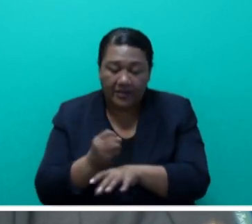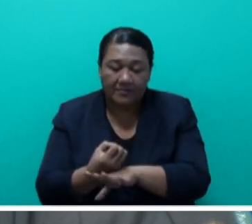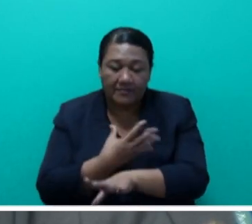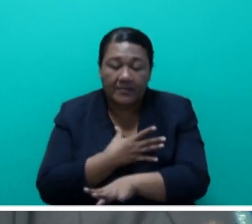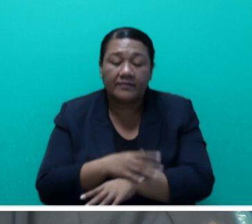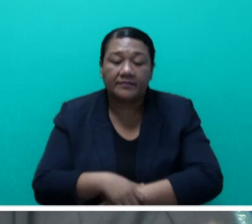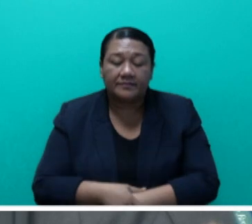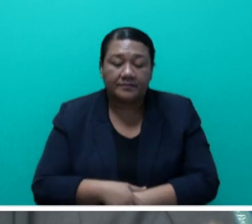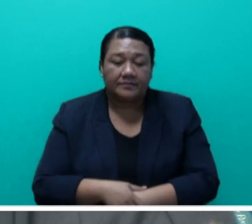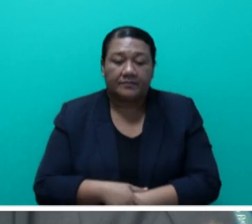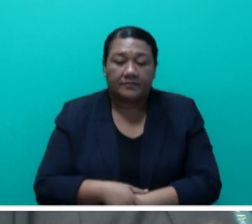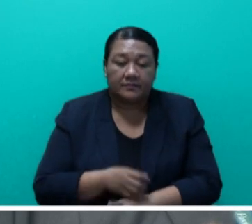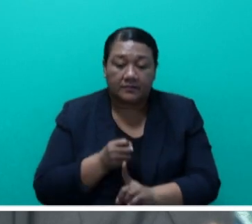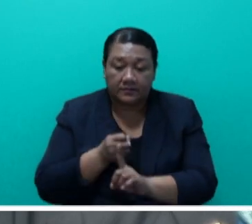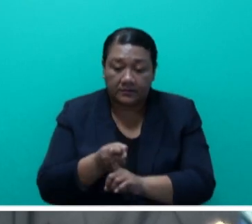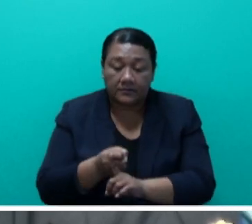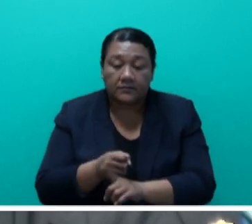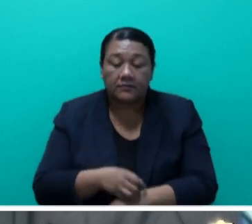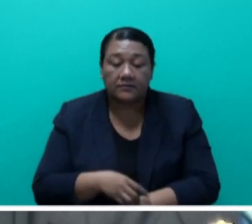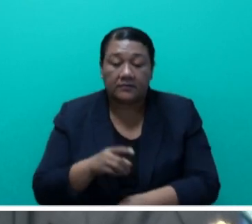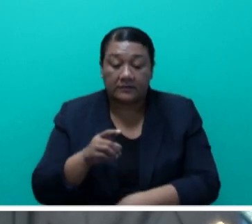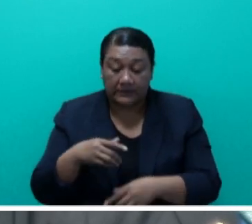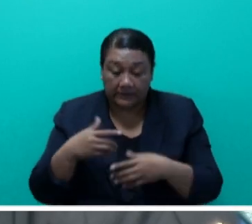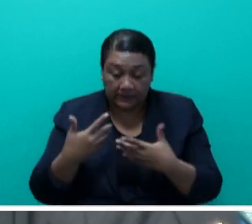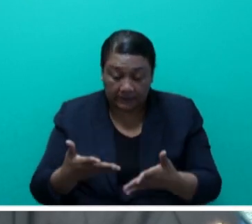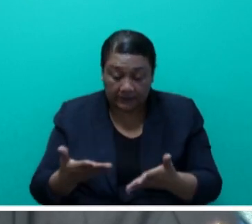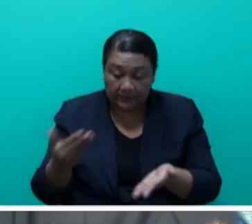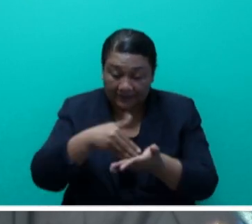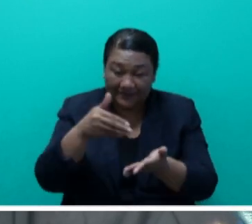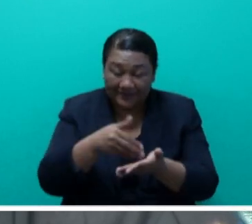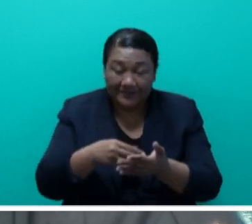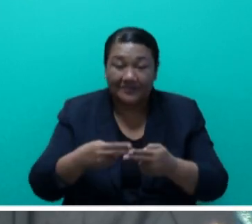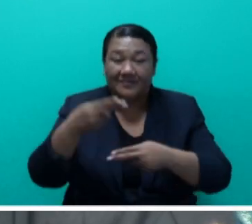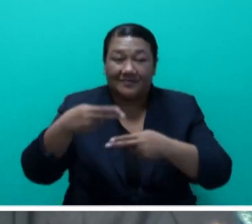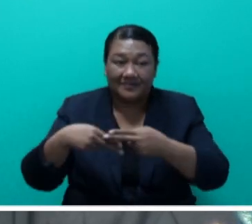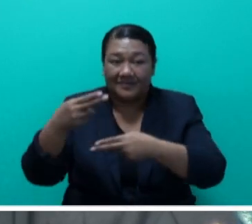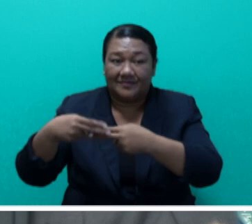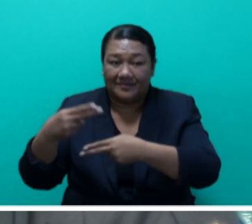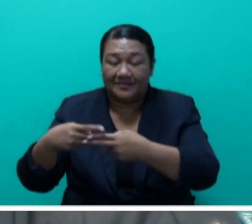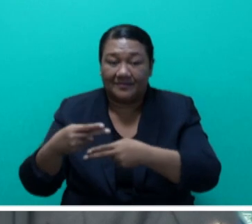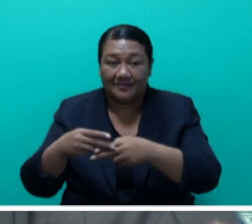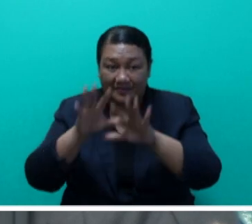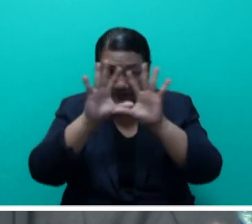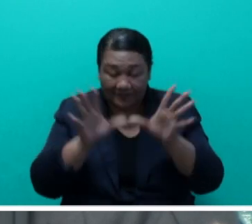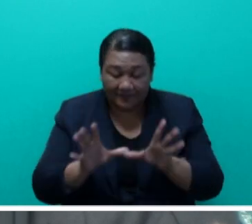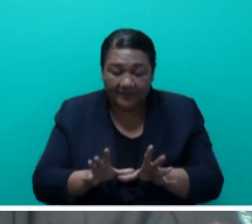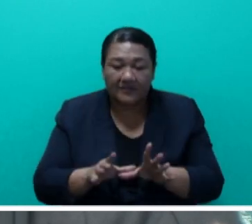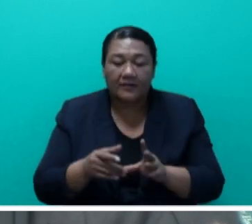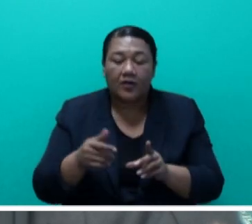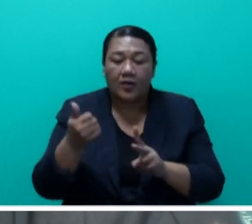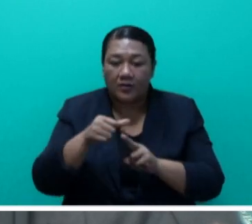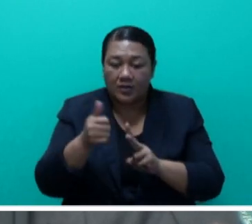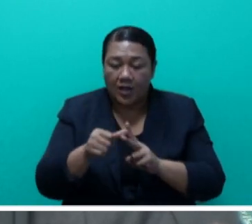Additionally, Fiji's tree planting initiative is also contributing towards meeting our international commitment under the